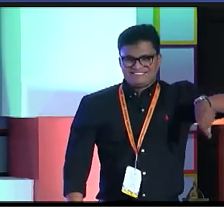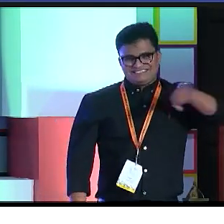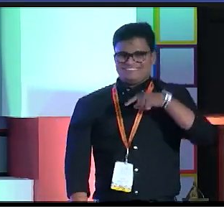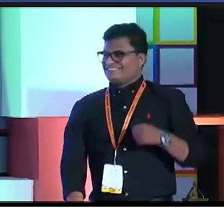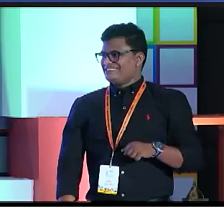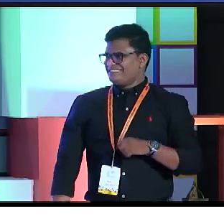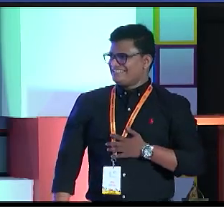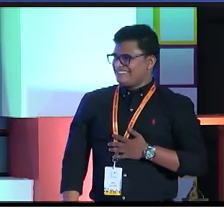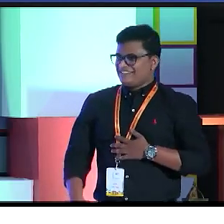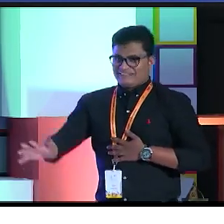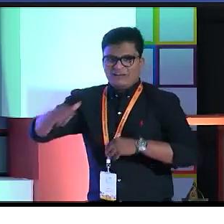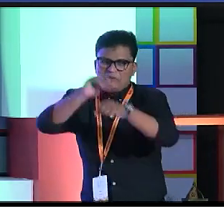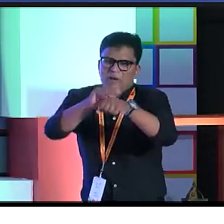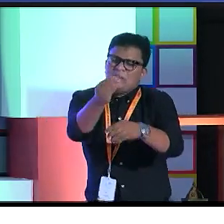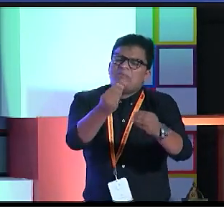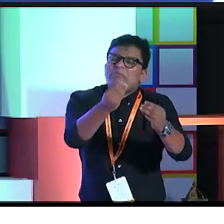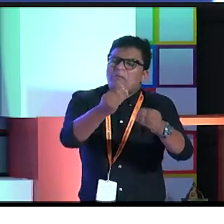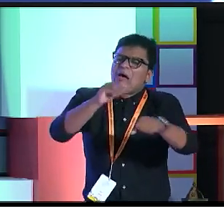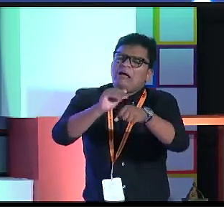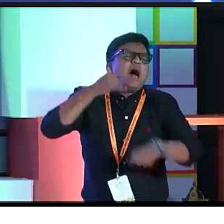these guys bothering you with a lot of phone calls?